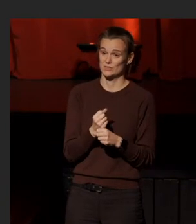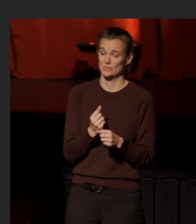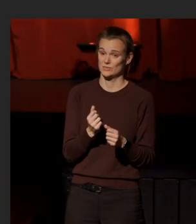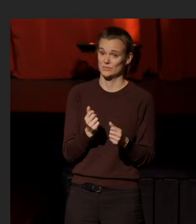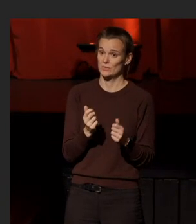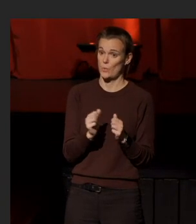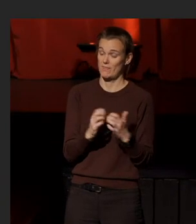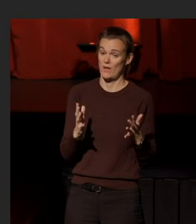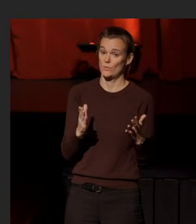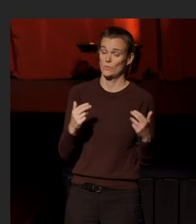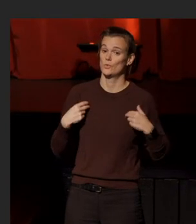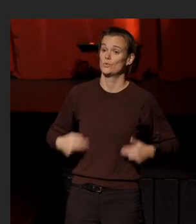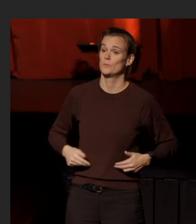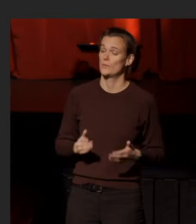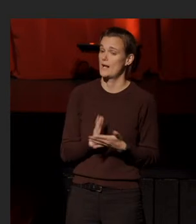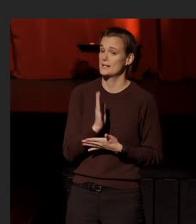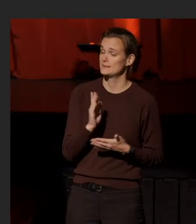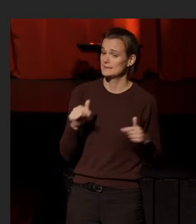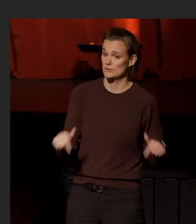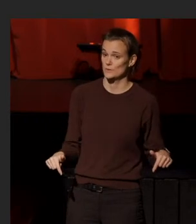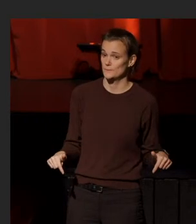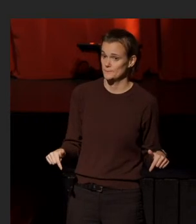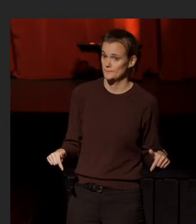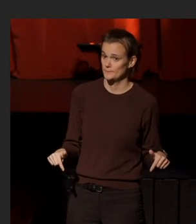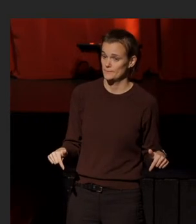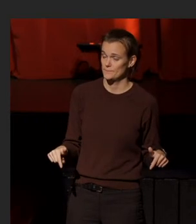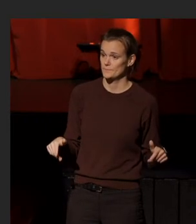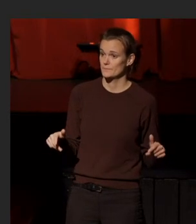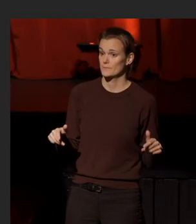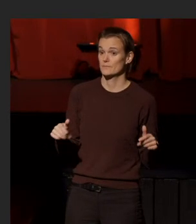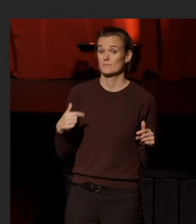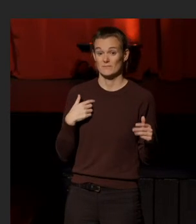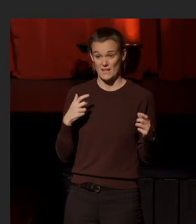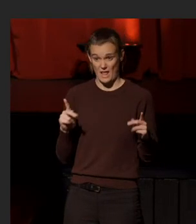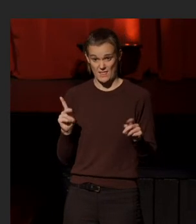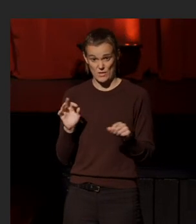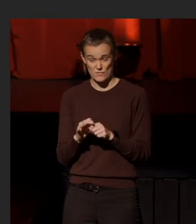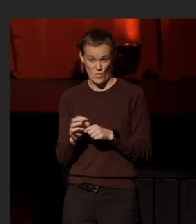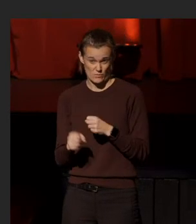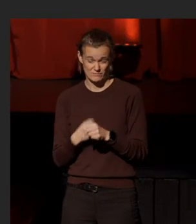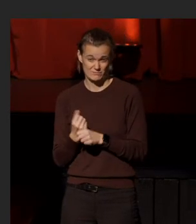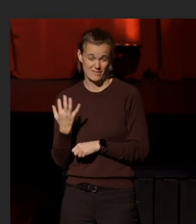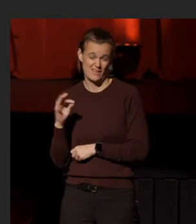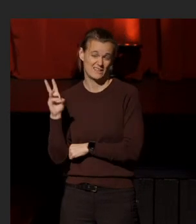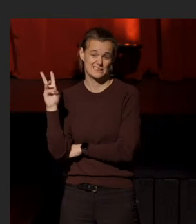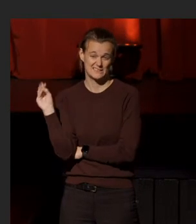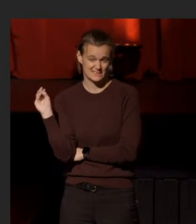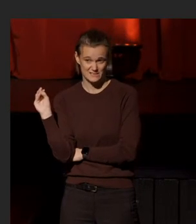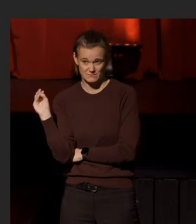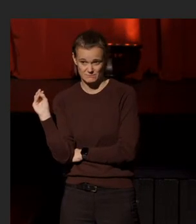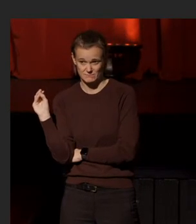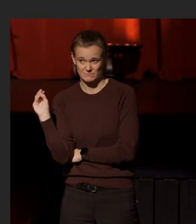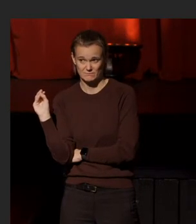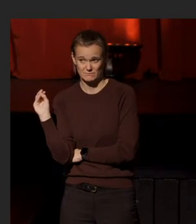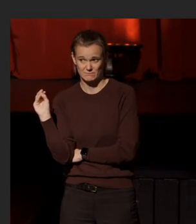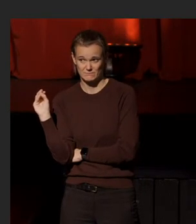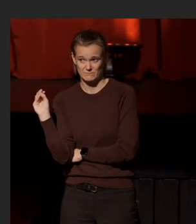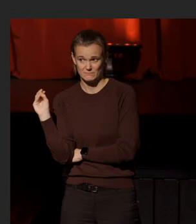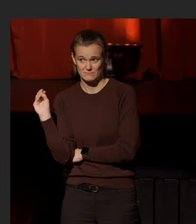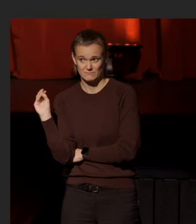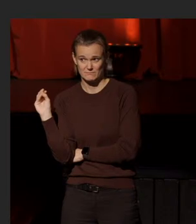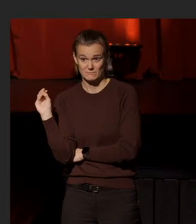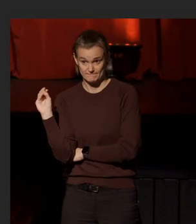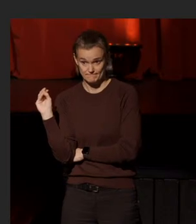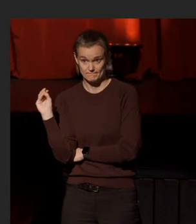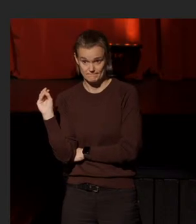this country, not being able to vote until 1960. And other things that